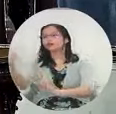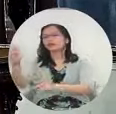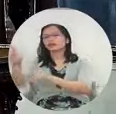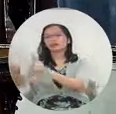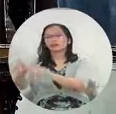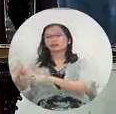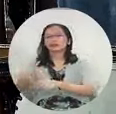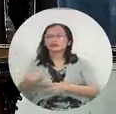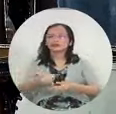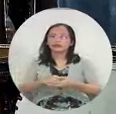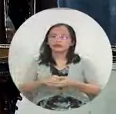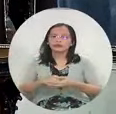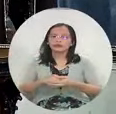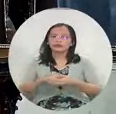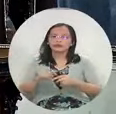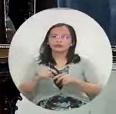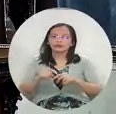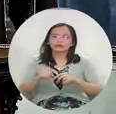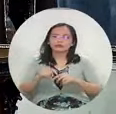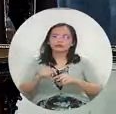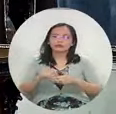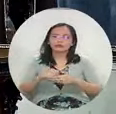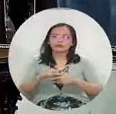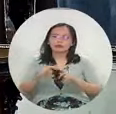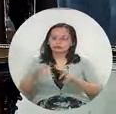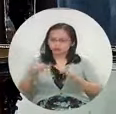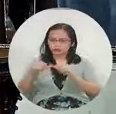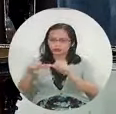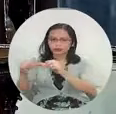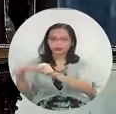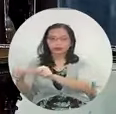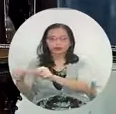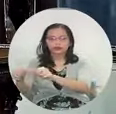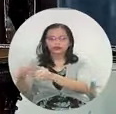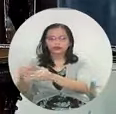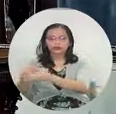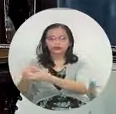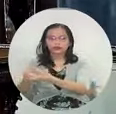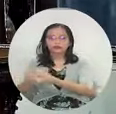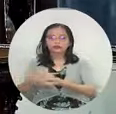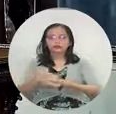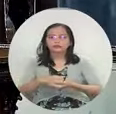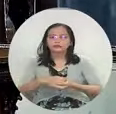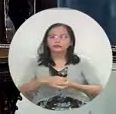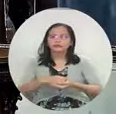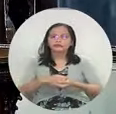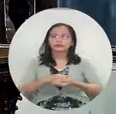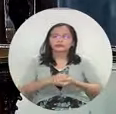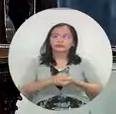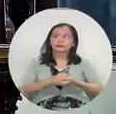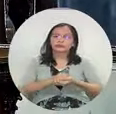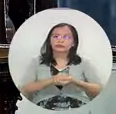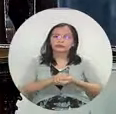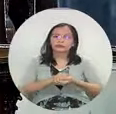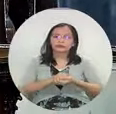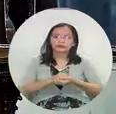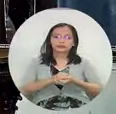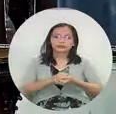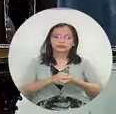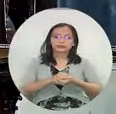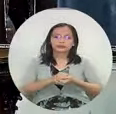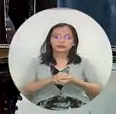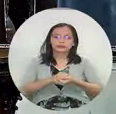And my friend, during that particular time, I was still in college. And I didn't know what to say except to say this, that these